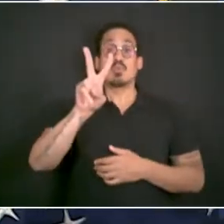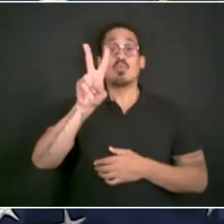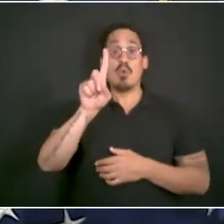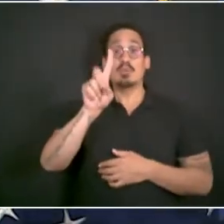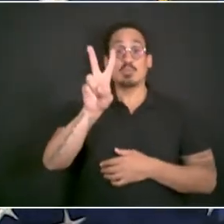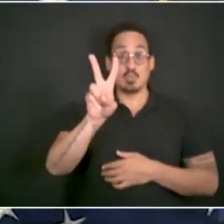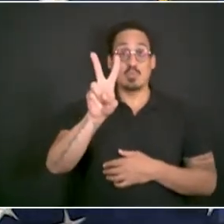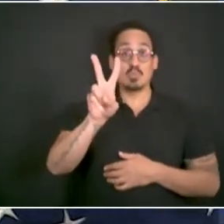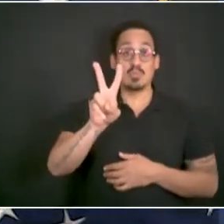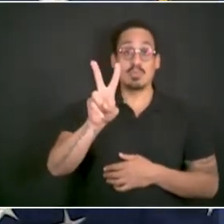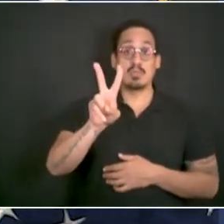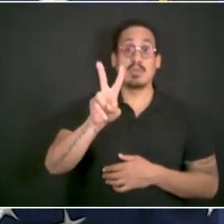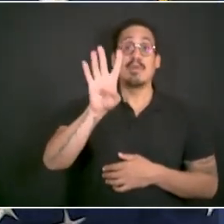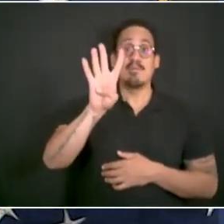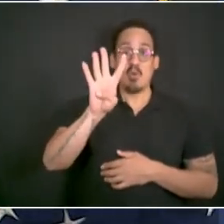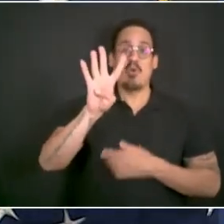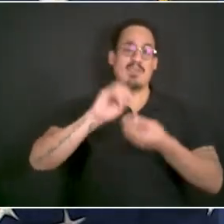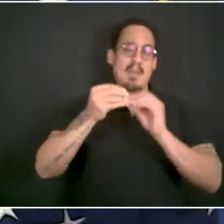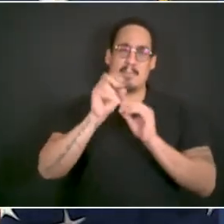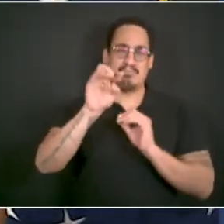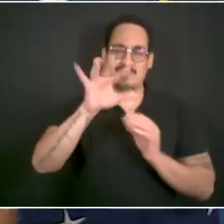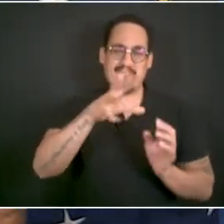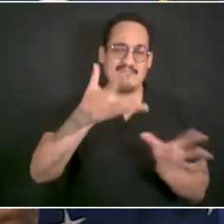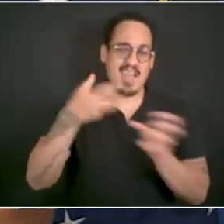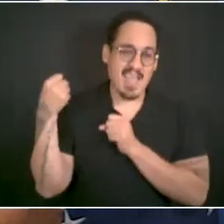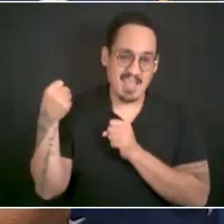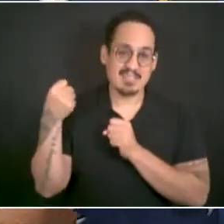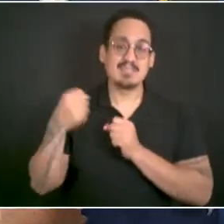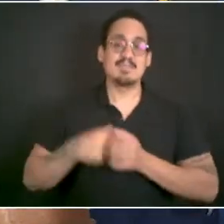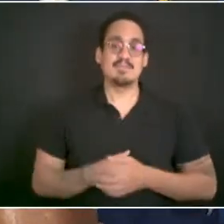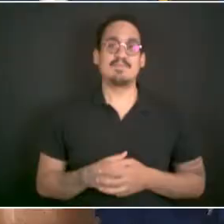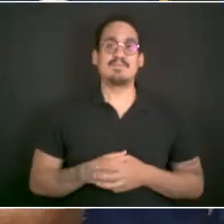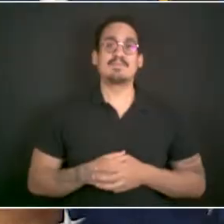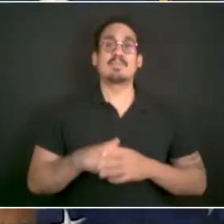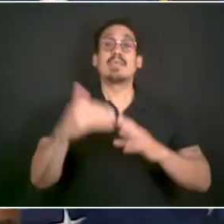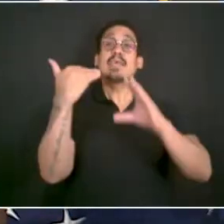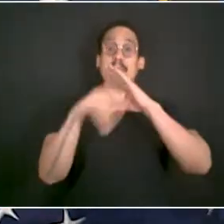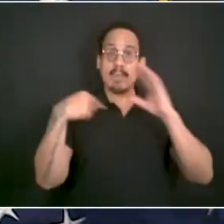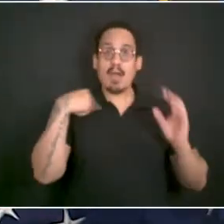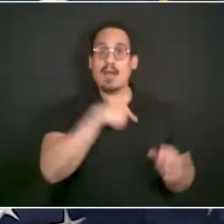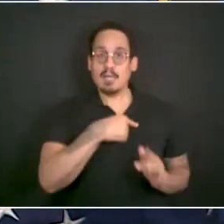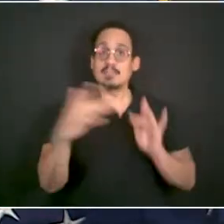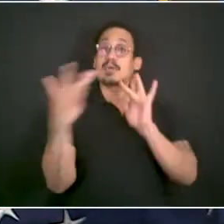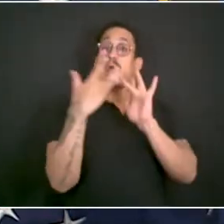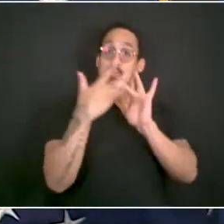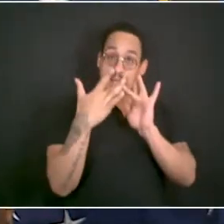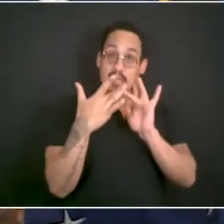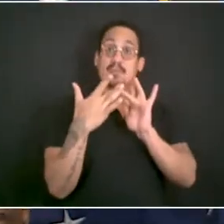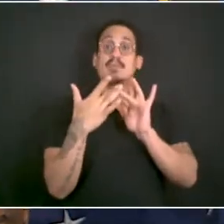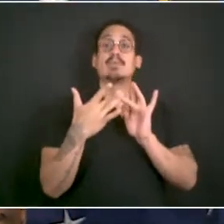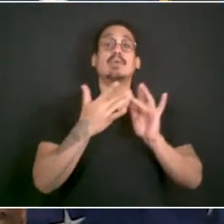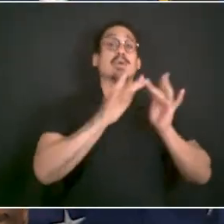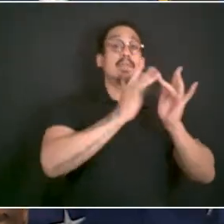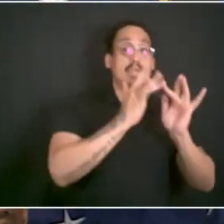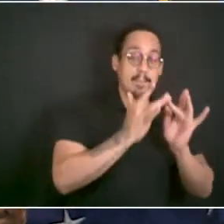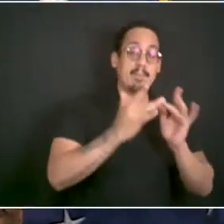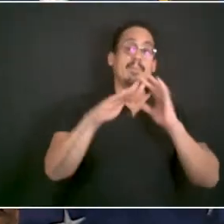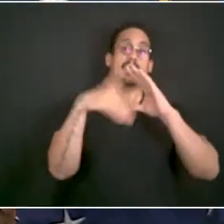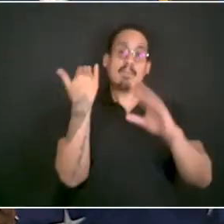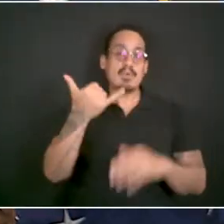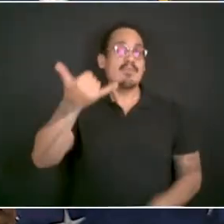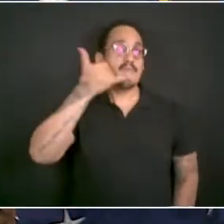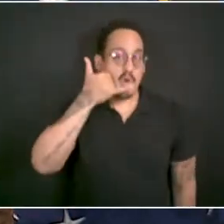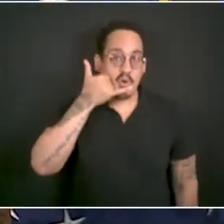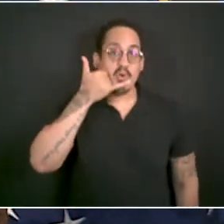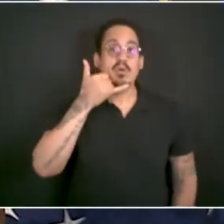212-416-5250. Email is connect@veterans.nyc.gov. And social media handle is @NYCVeterans. We thank the mayor for his